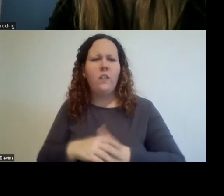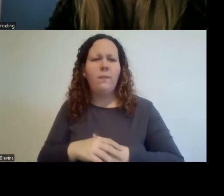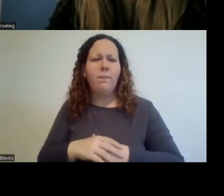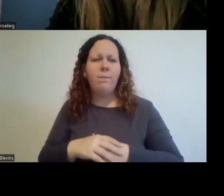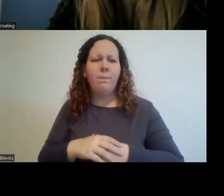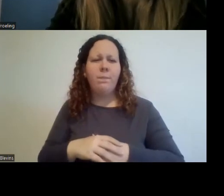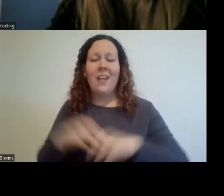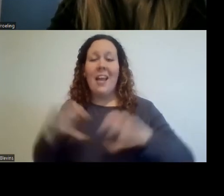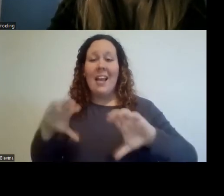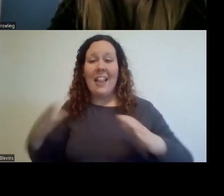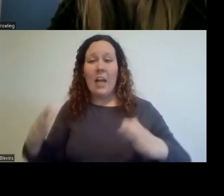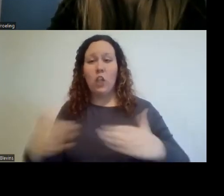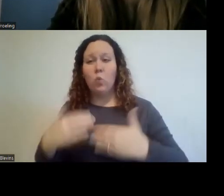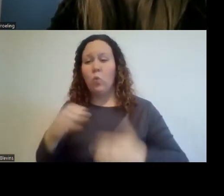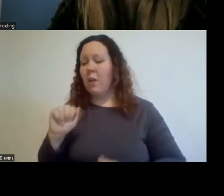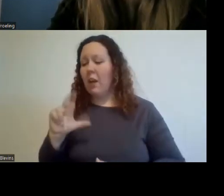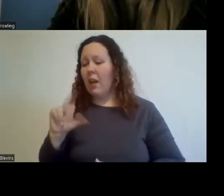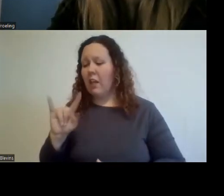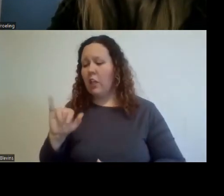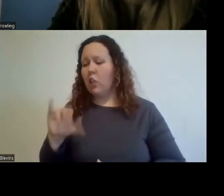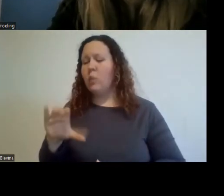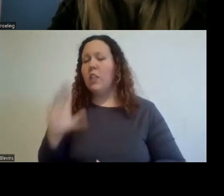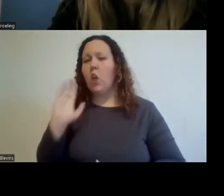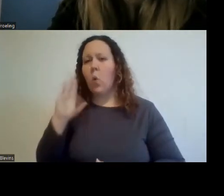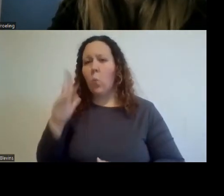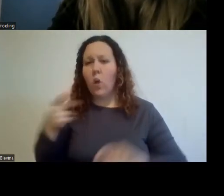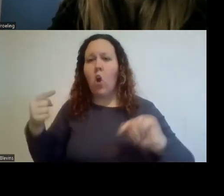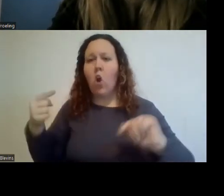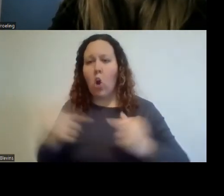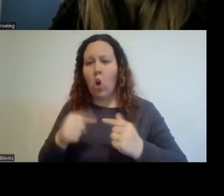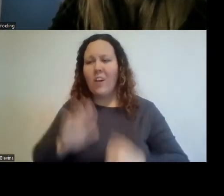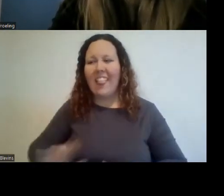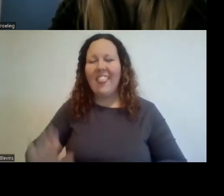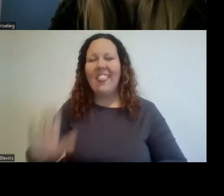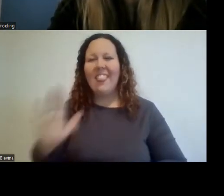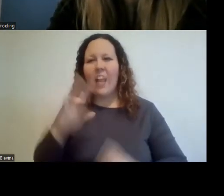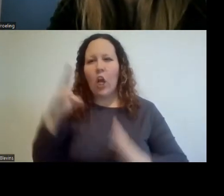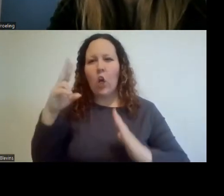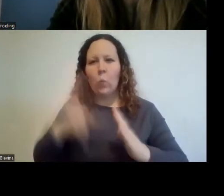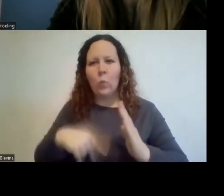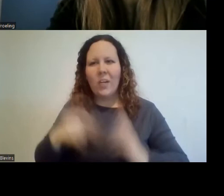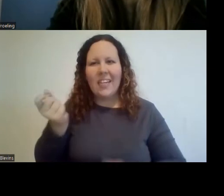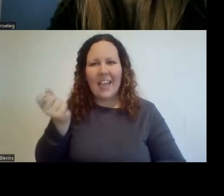classroom acoustic effects will hinder their reading acquisition.